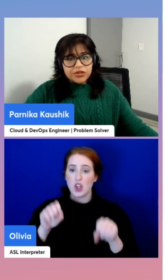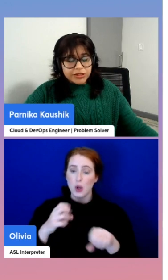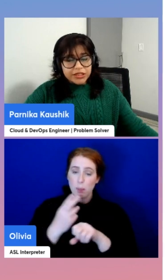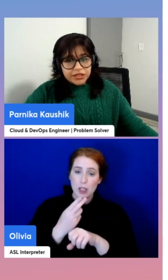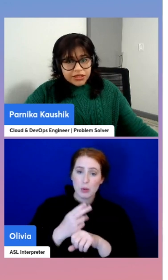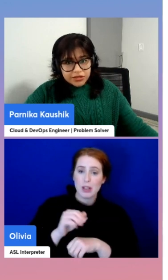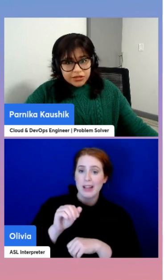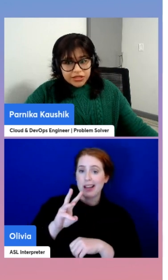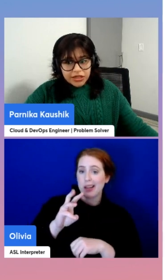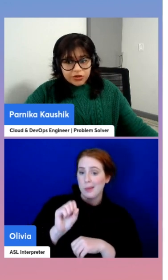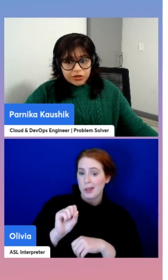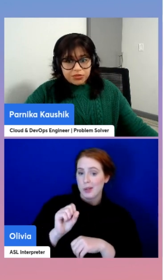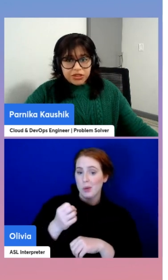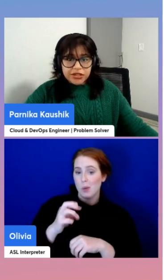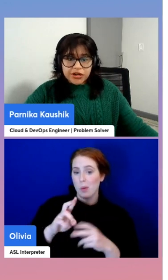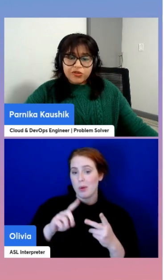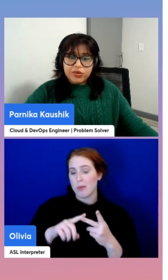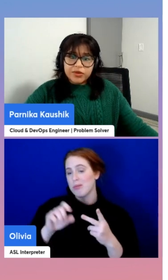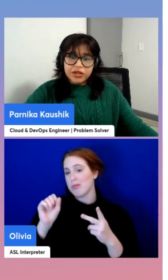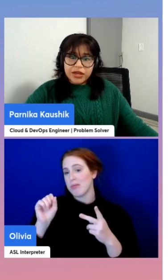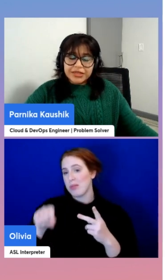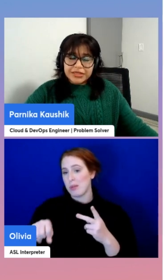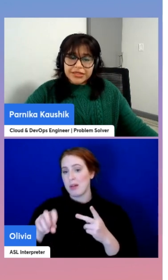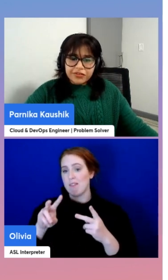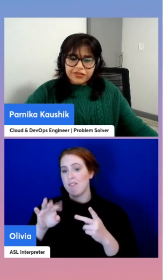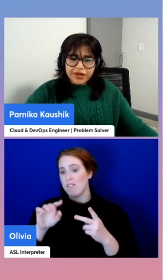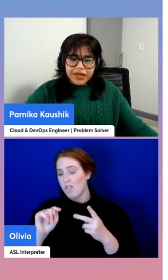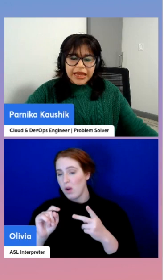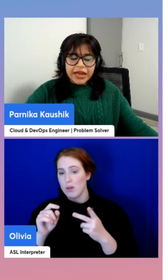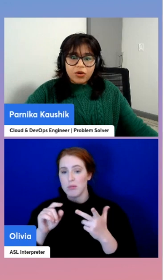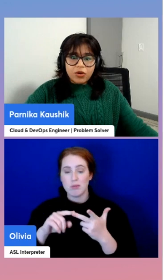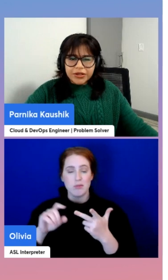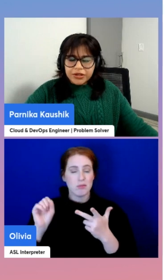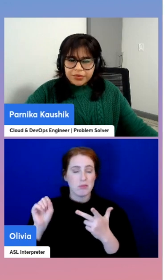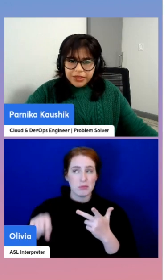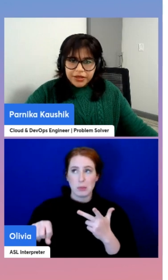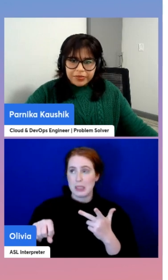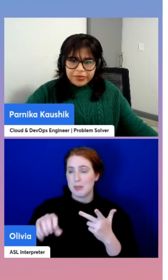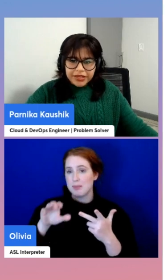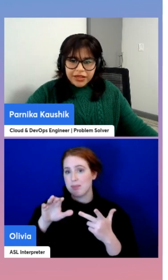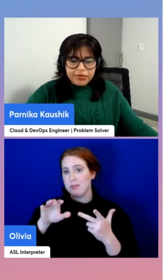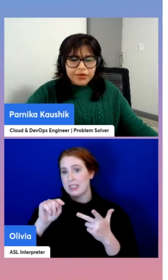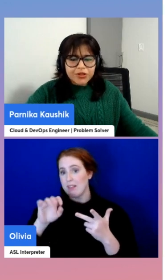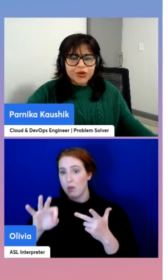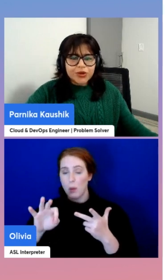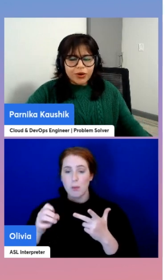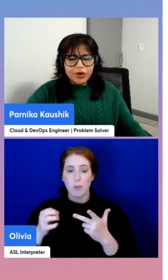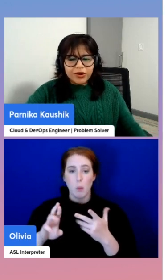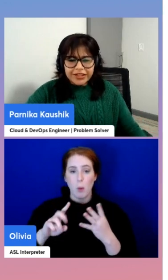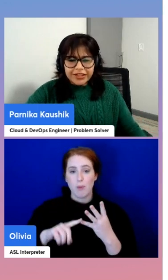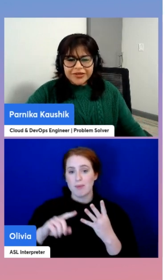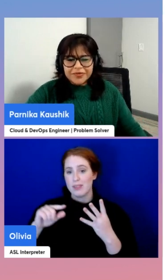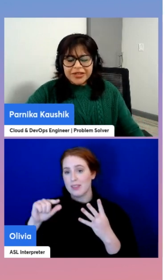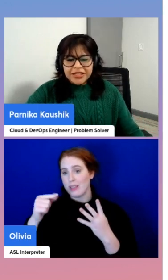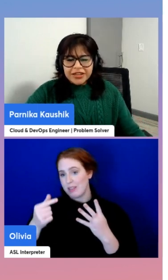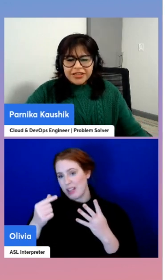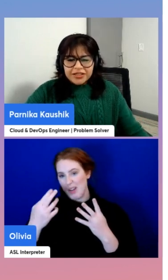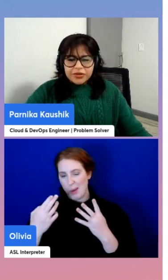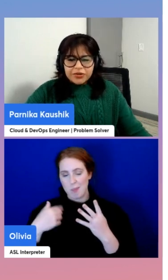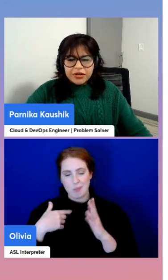be your Vault instance. It could be Terraform Cloud itself, or it could be GitHub. And I'm going to show you all of